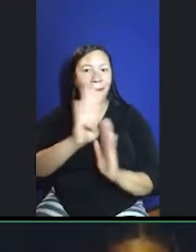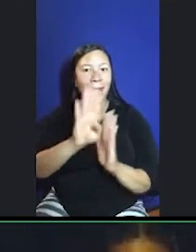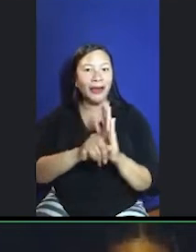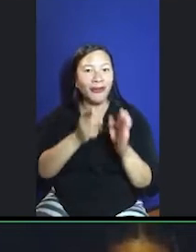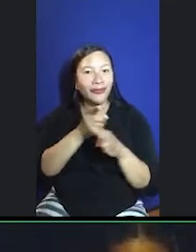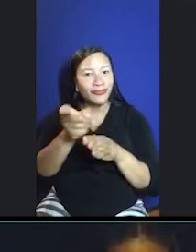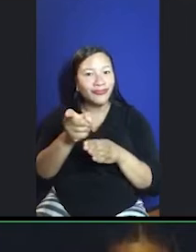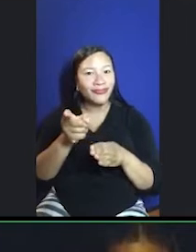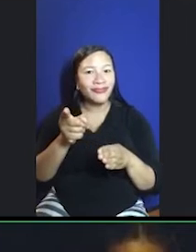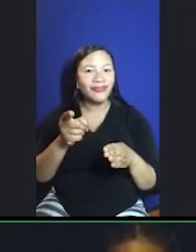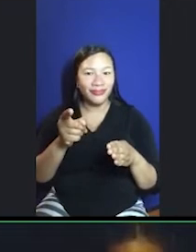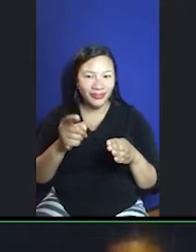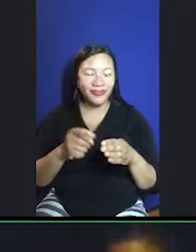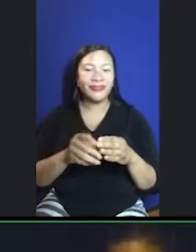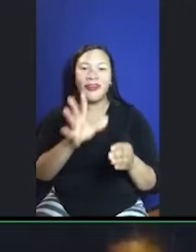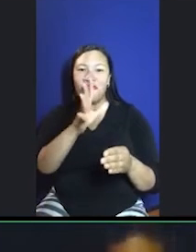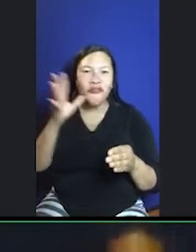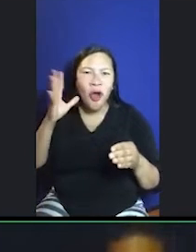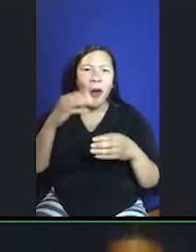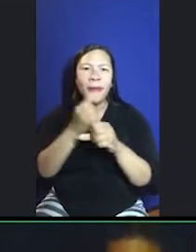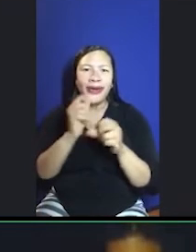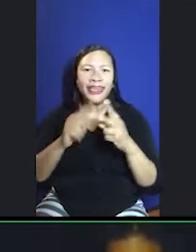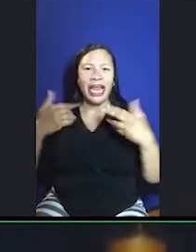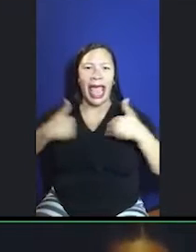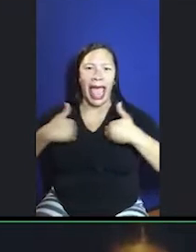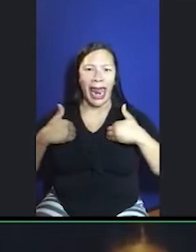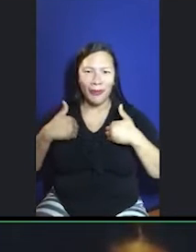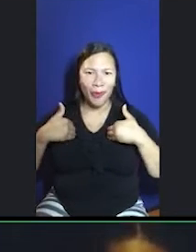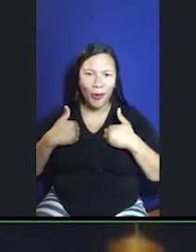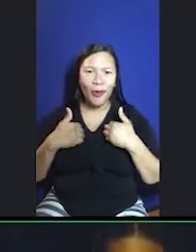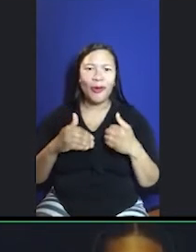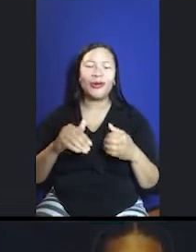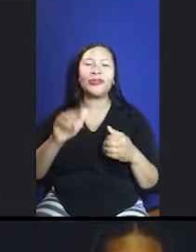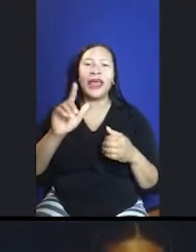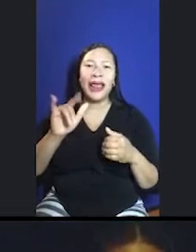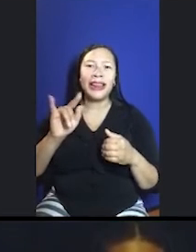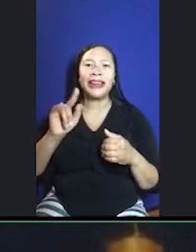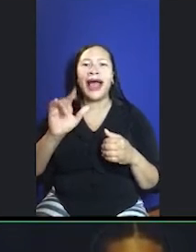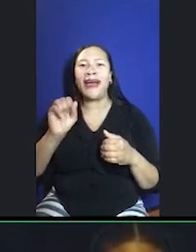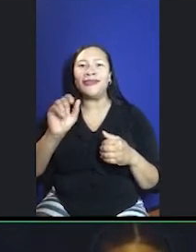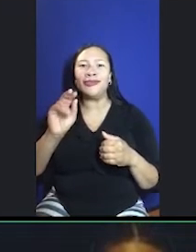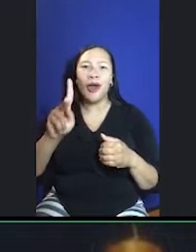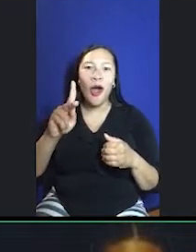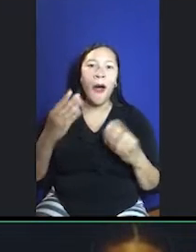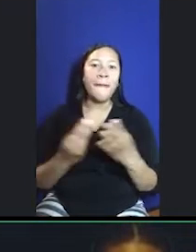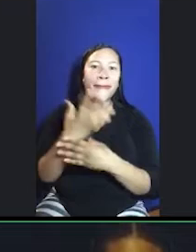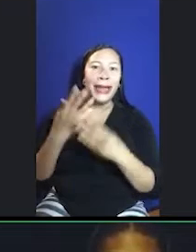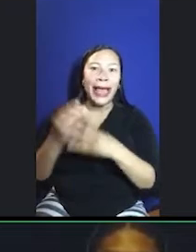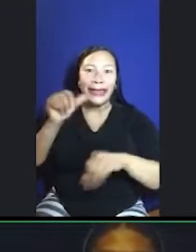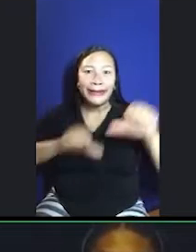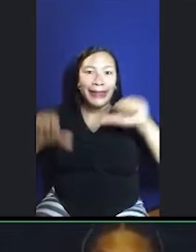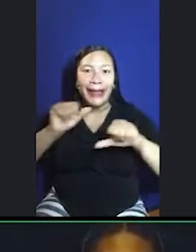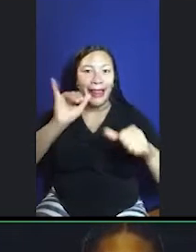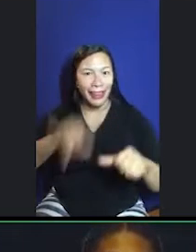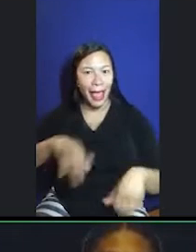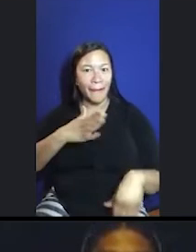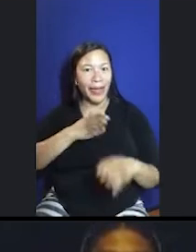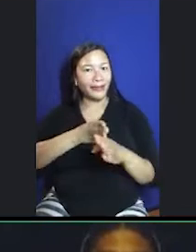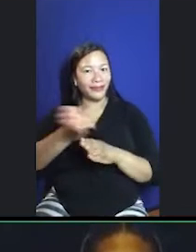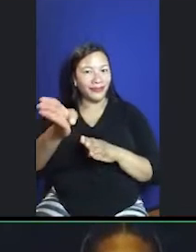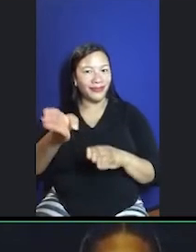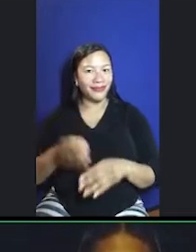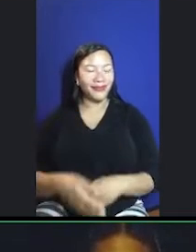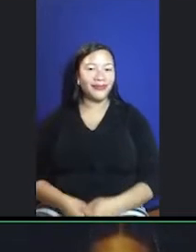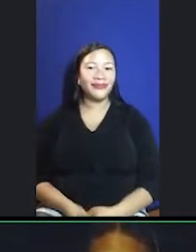right? Farming production, animals, livestock, plant That's fire. science. I was not expecting Yeah. that. That's